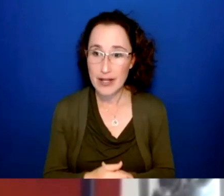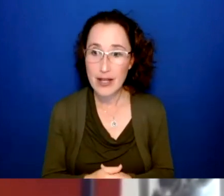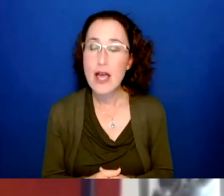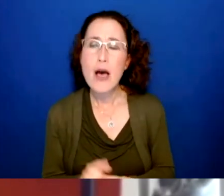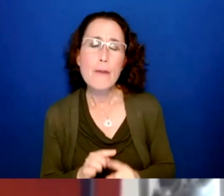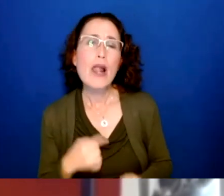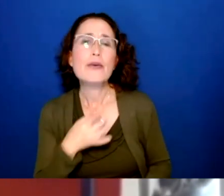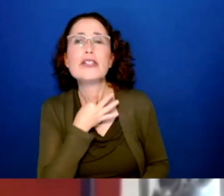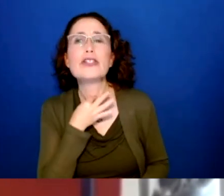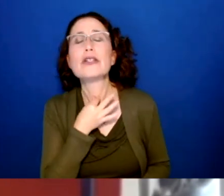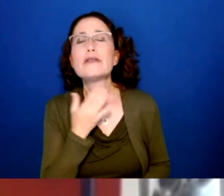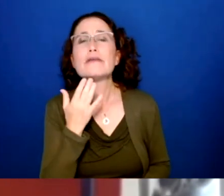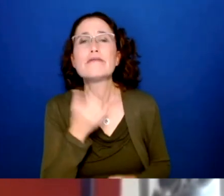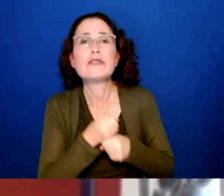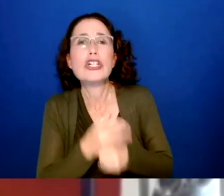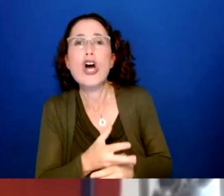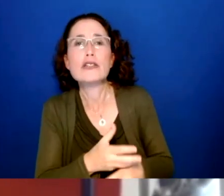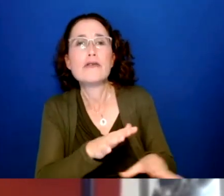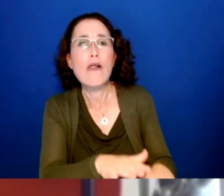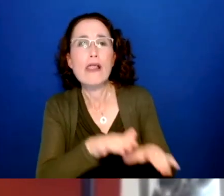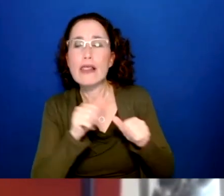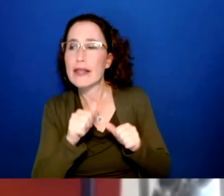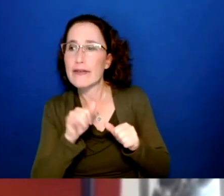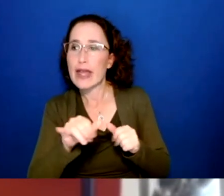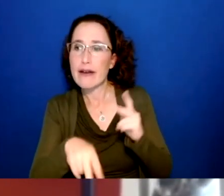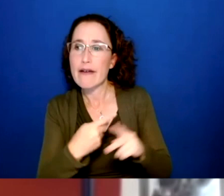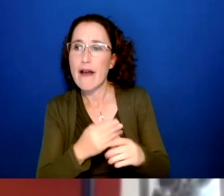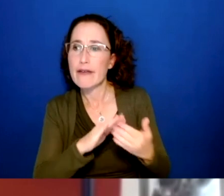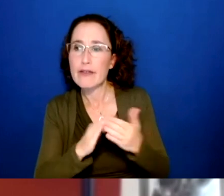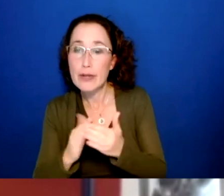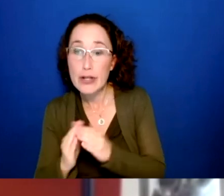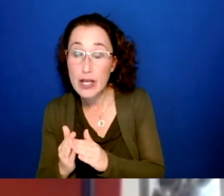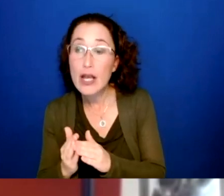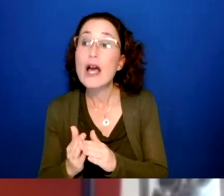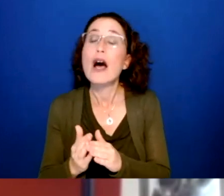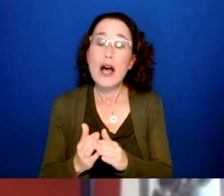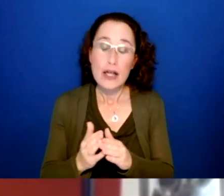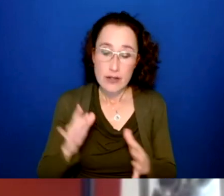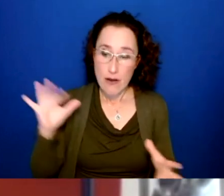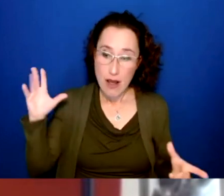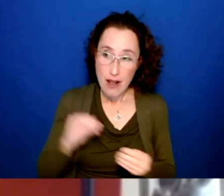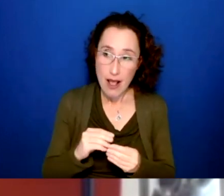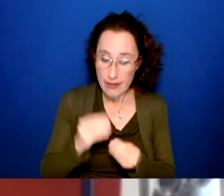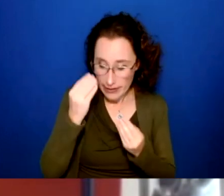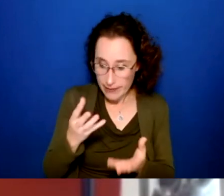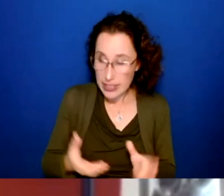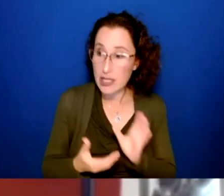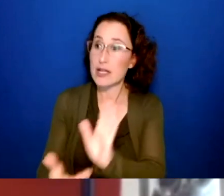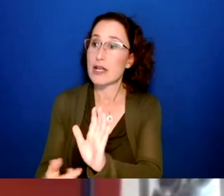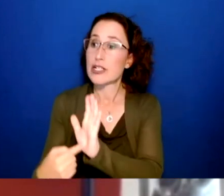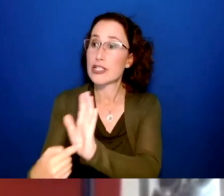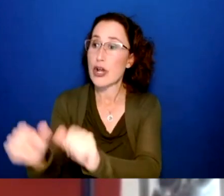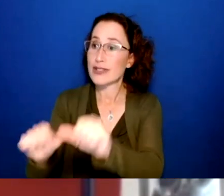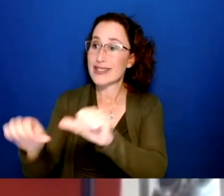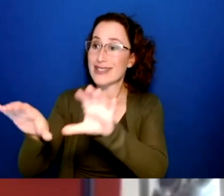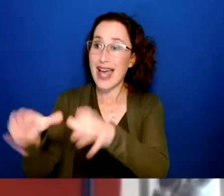an organization like that, a community like that. And then I brought that to scientists and then asked the scientists to explain what I was seeing. And then